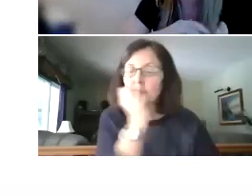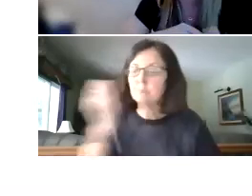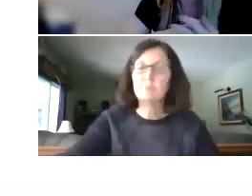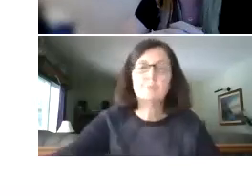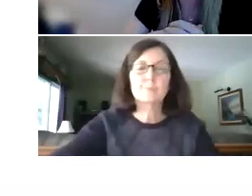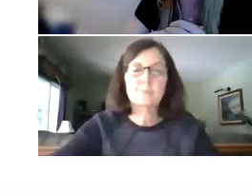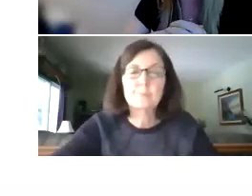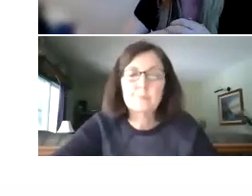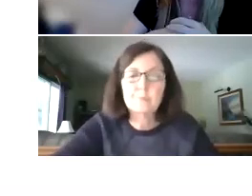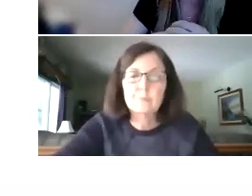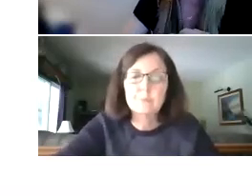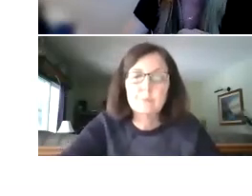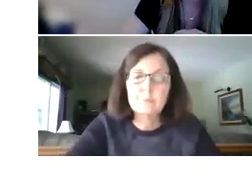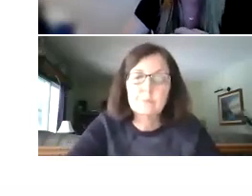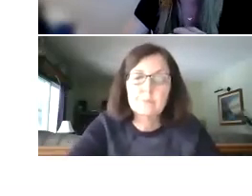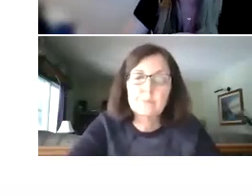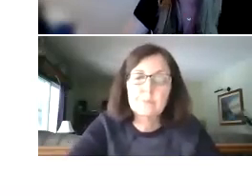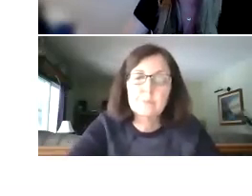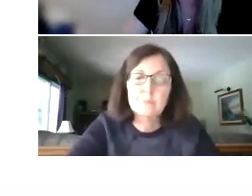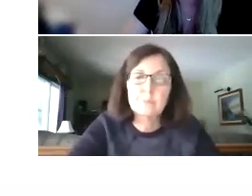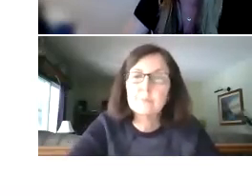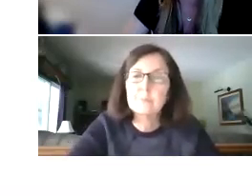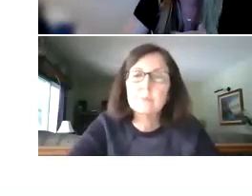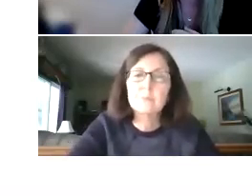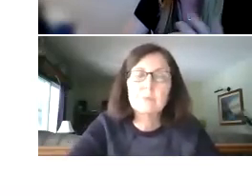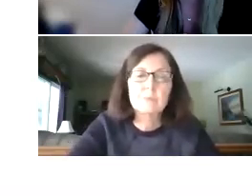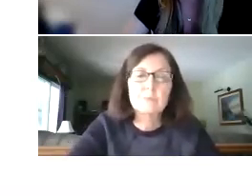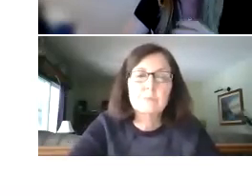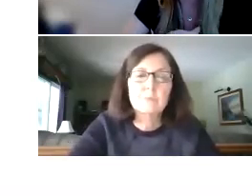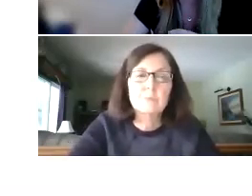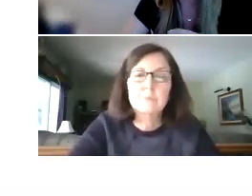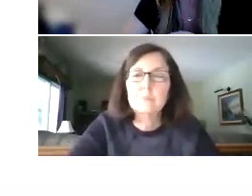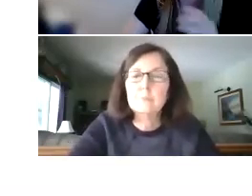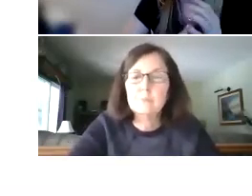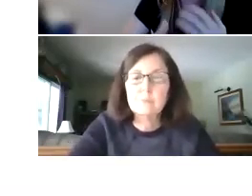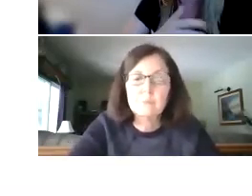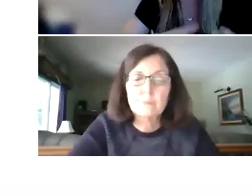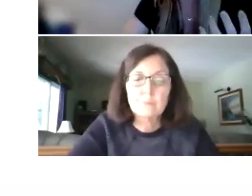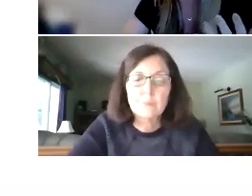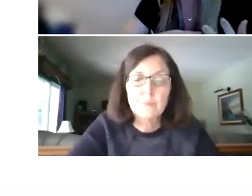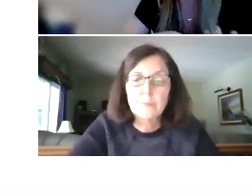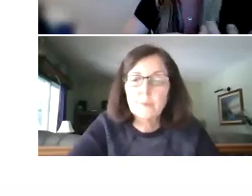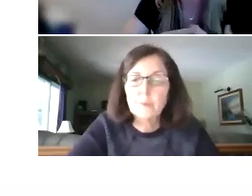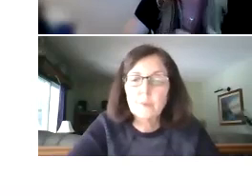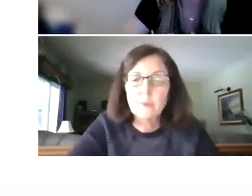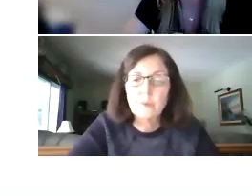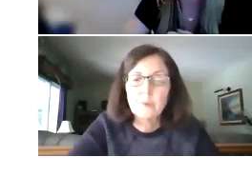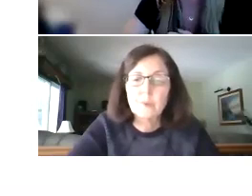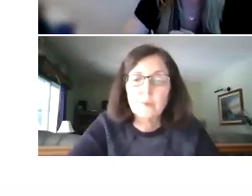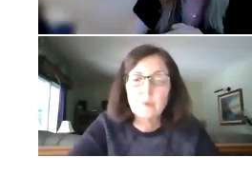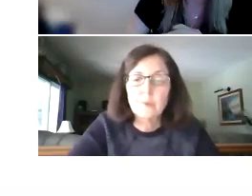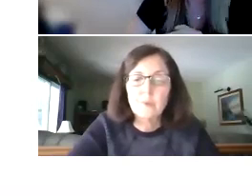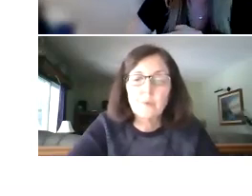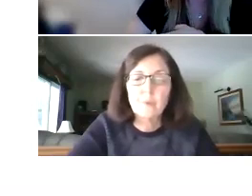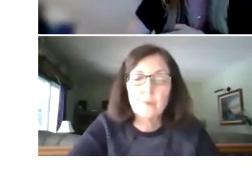codes are structured. So the codes will be structured basically by the type of the treatment and then the type of the stabilization, and